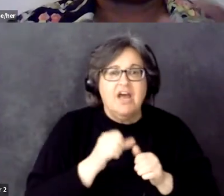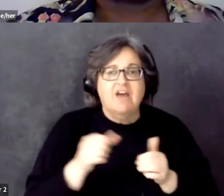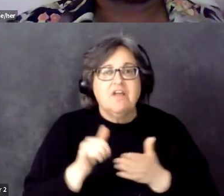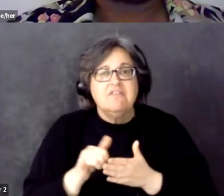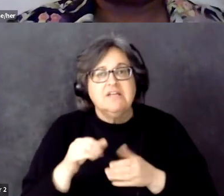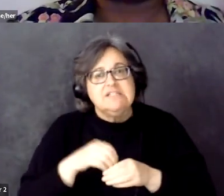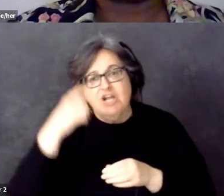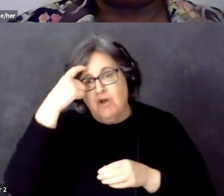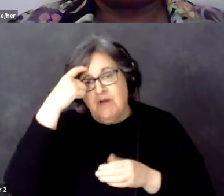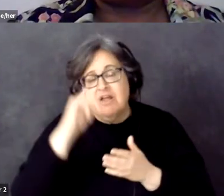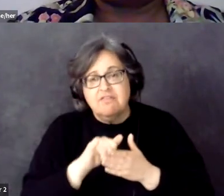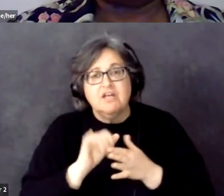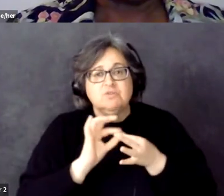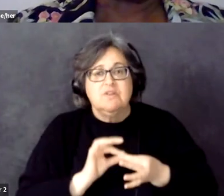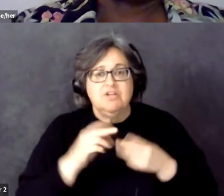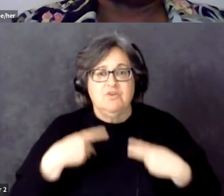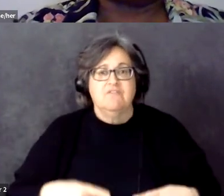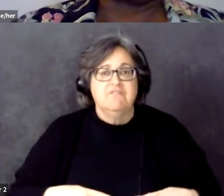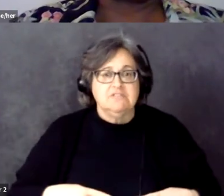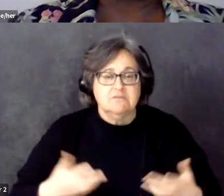product of our physical self.